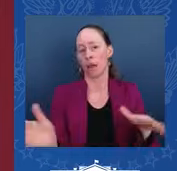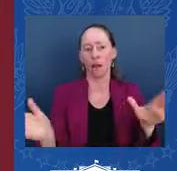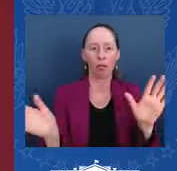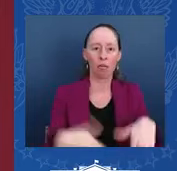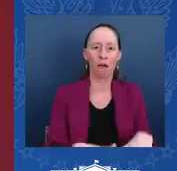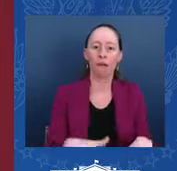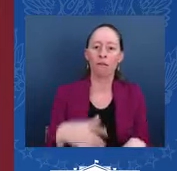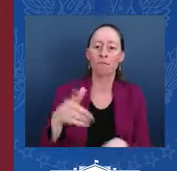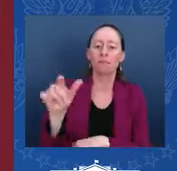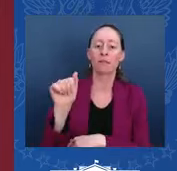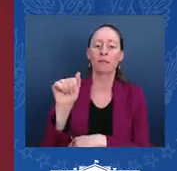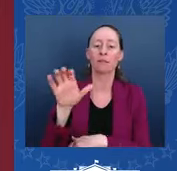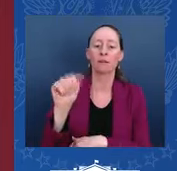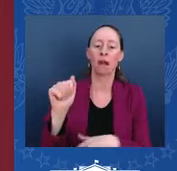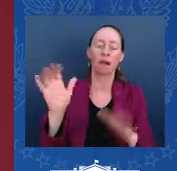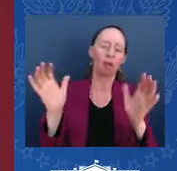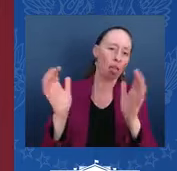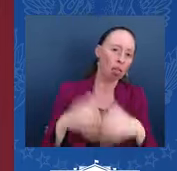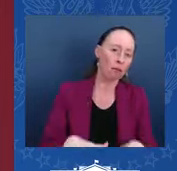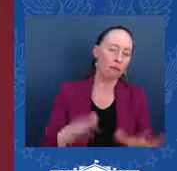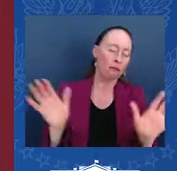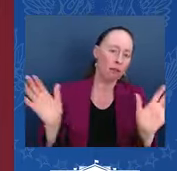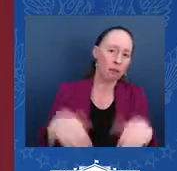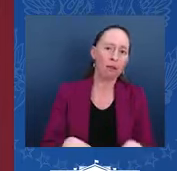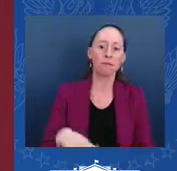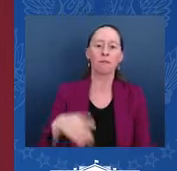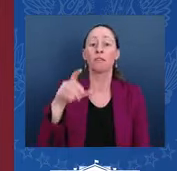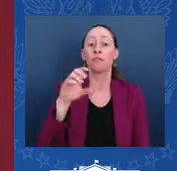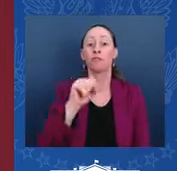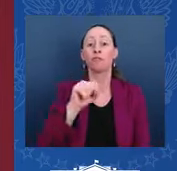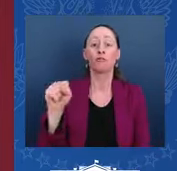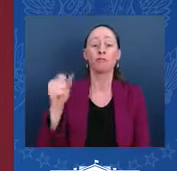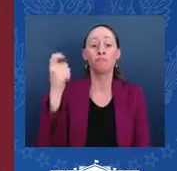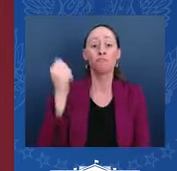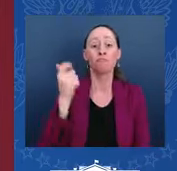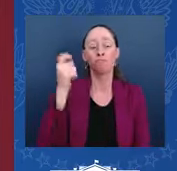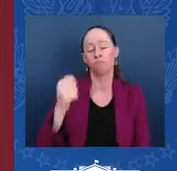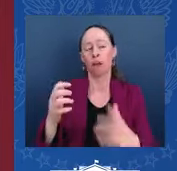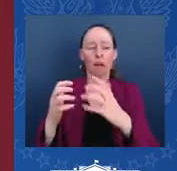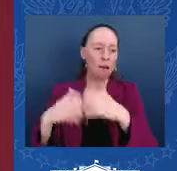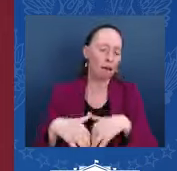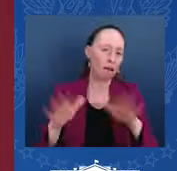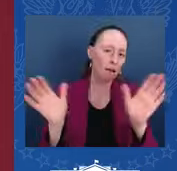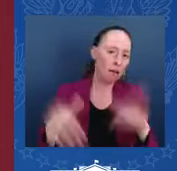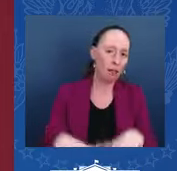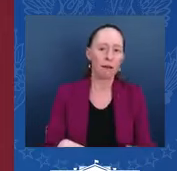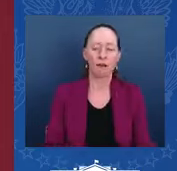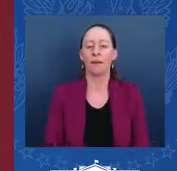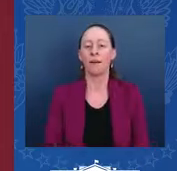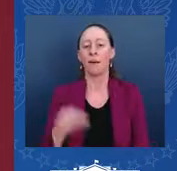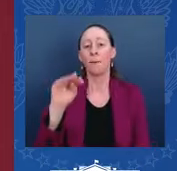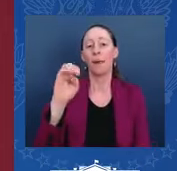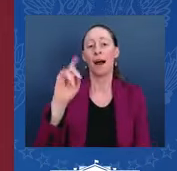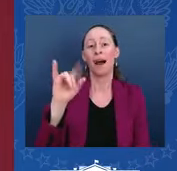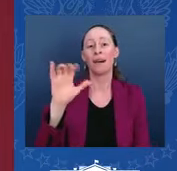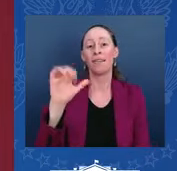to do. Hurt hardworking people. I got a better idea. Let's protect Social Security and